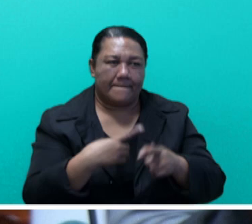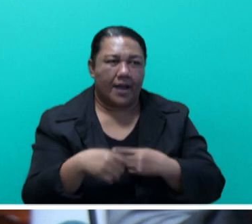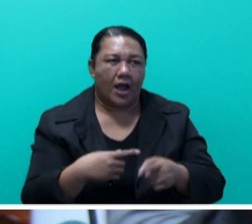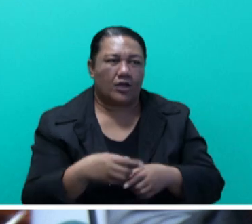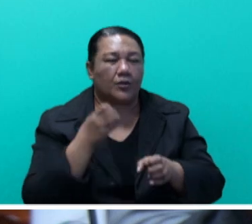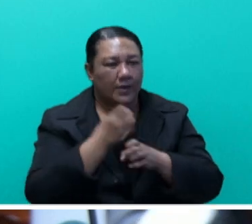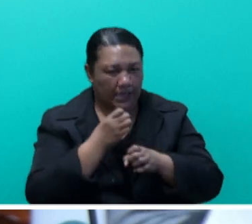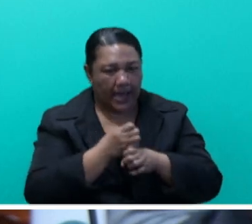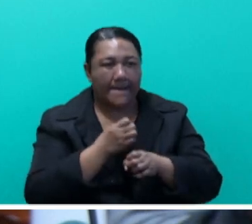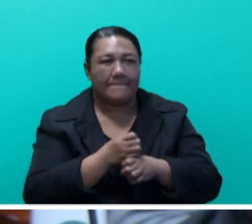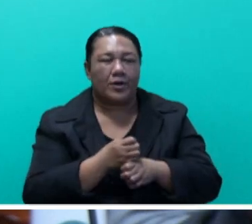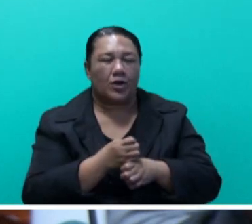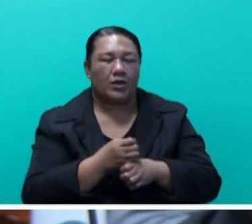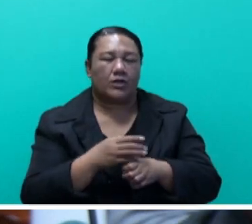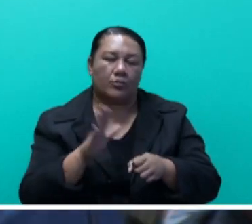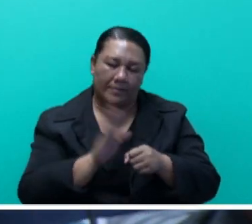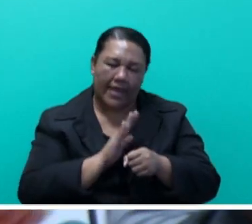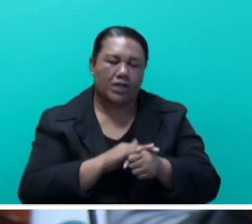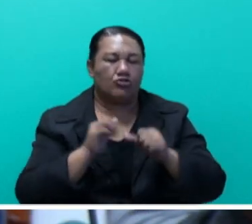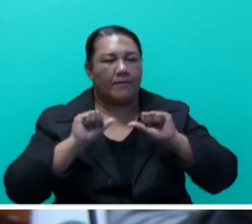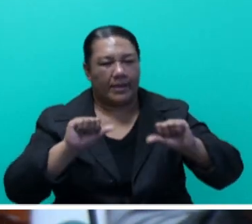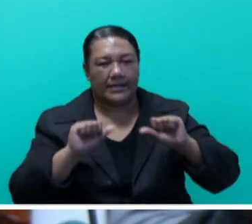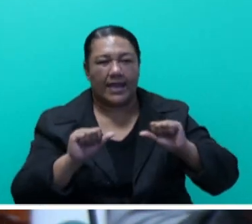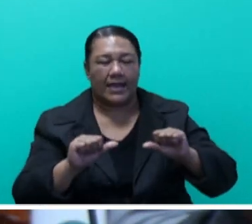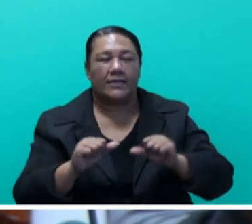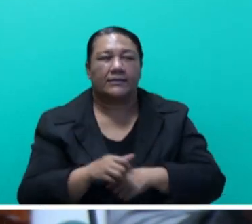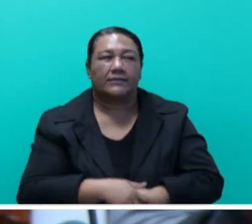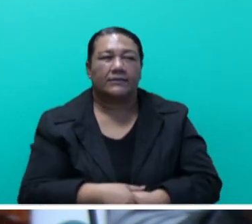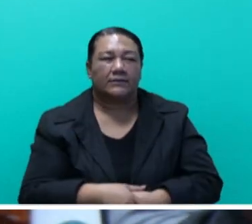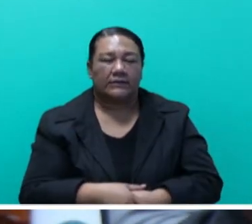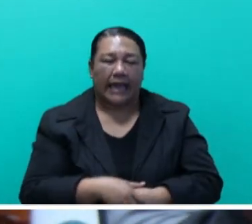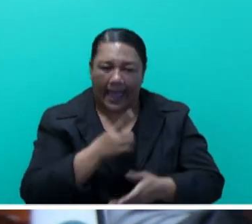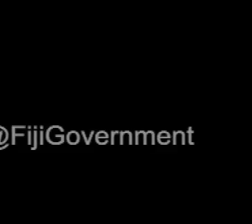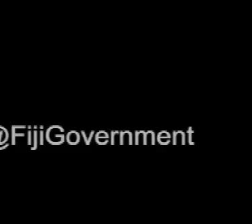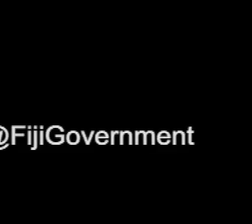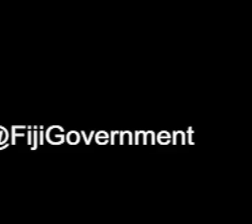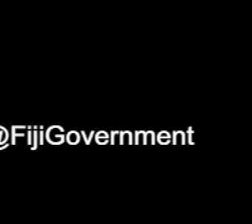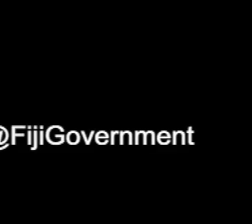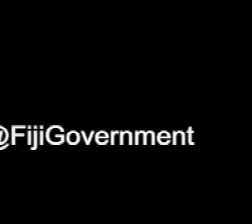employ to prevent the negative impact on children. I thank you, sir.